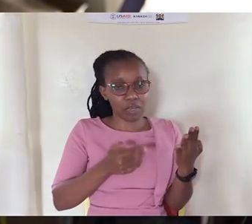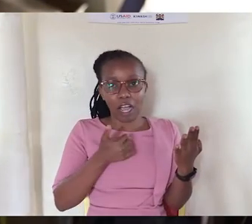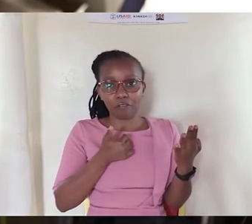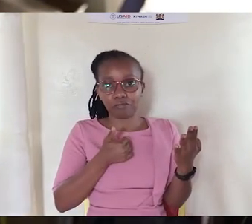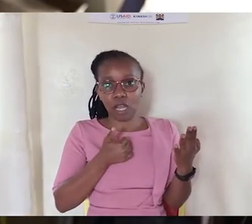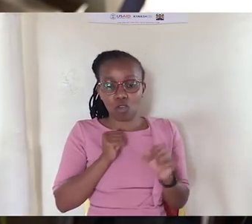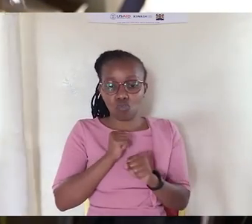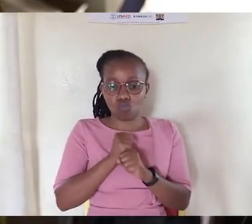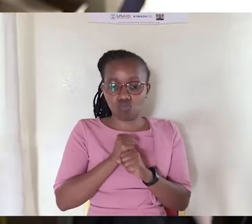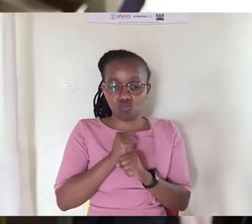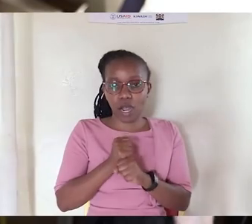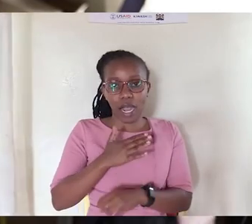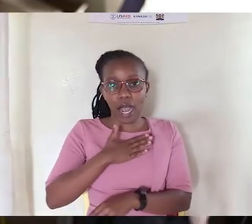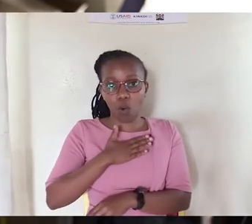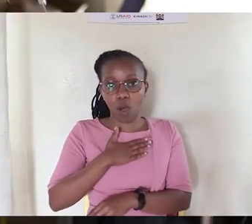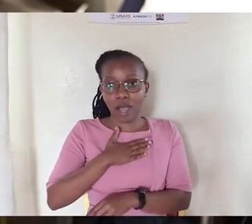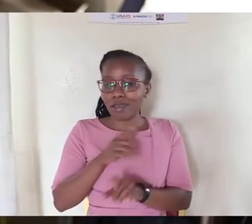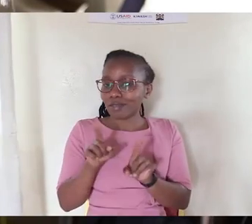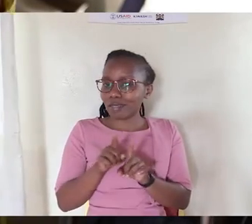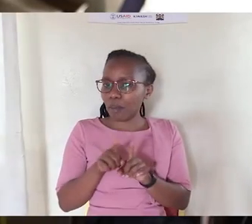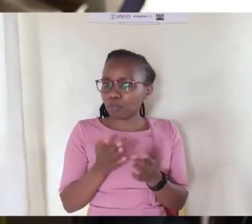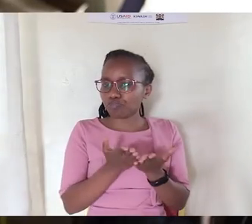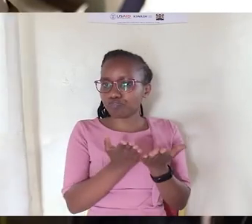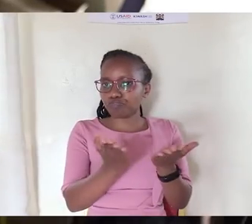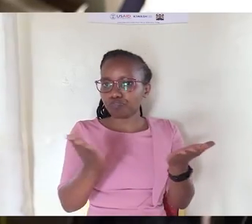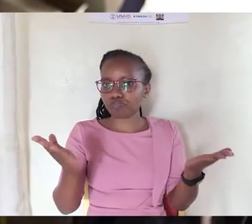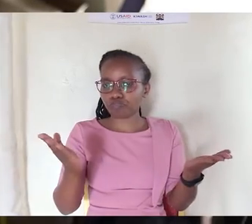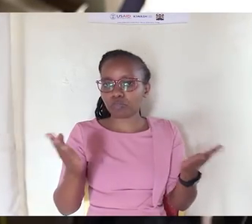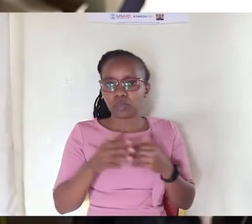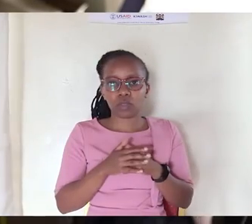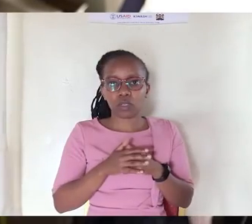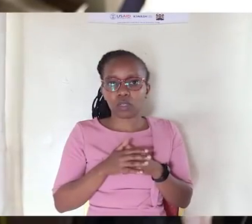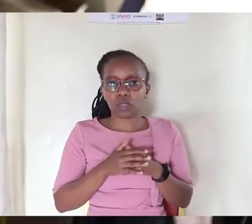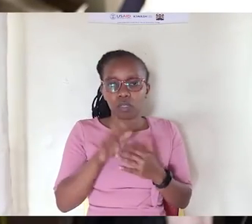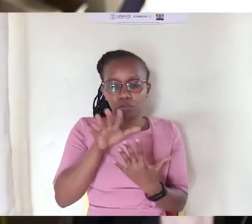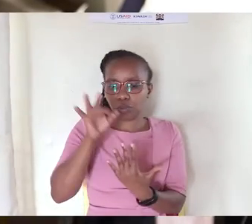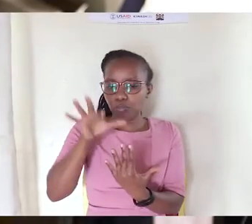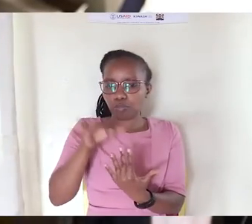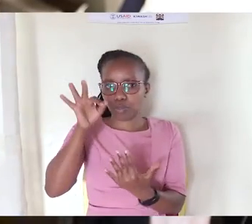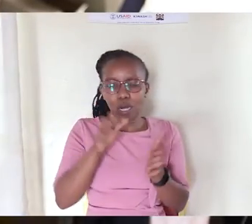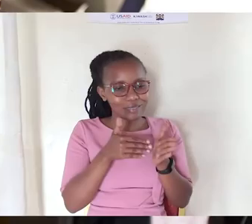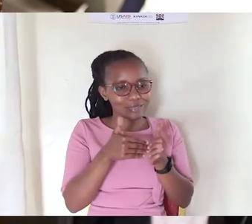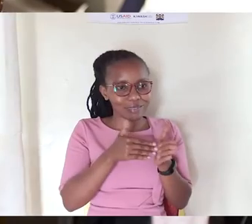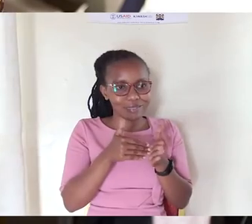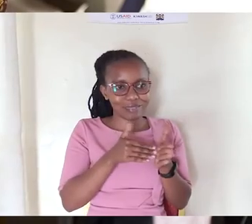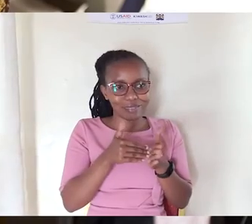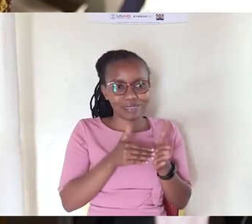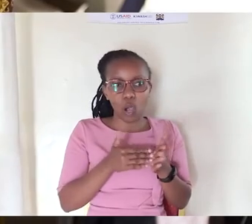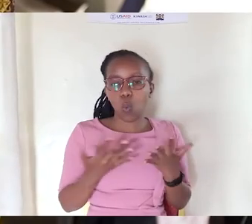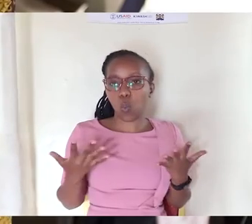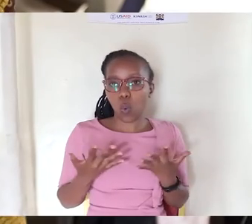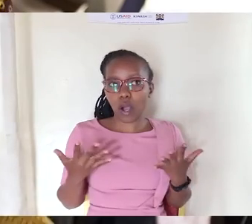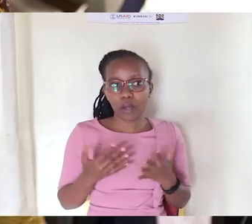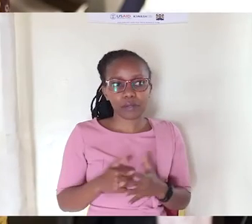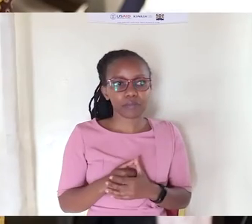just as a secretariat, but as everybody, to be able to amplify the weaknesses that one is able to see.